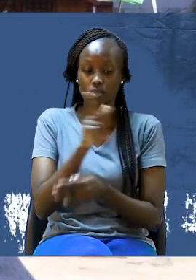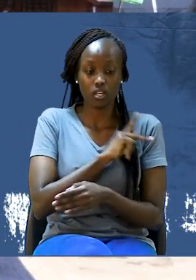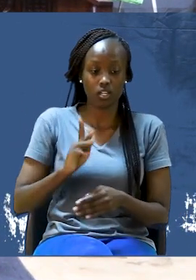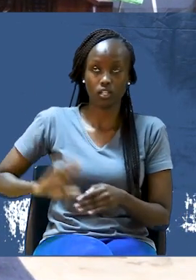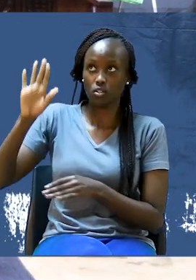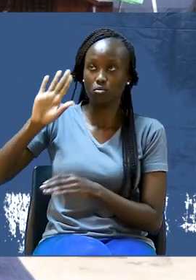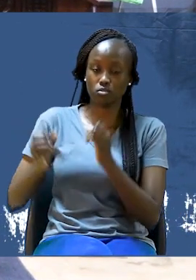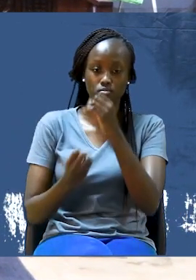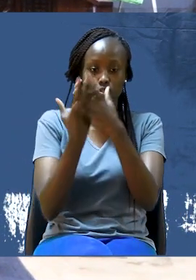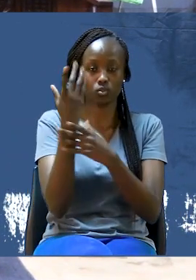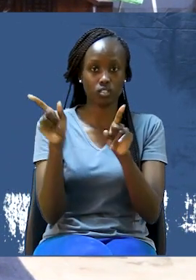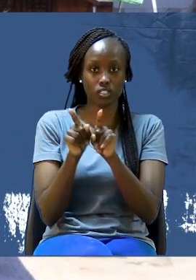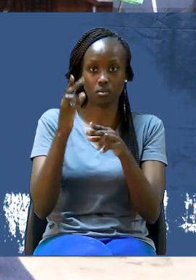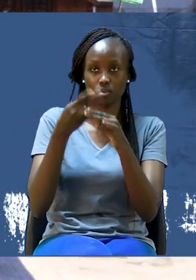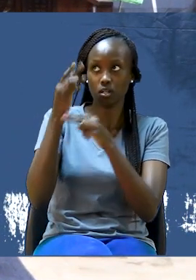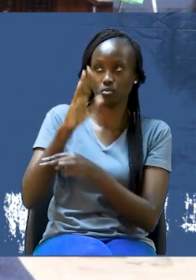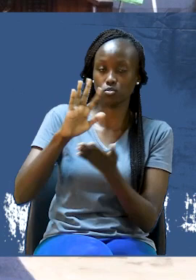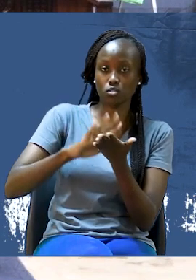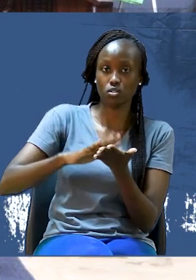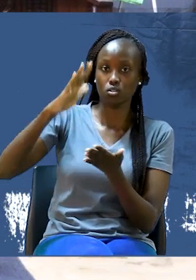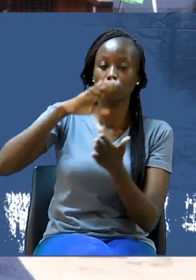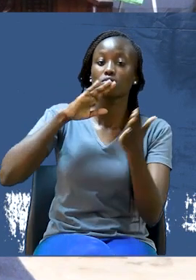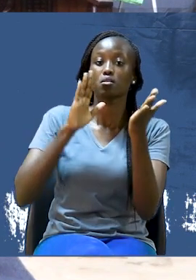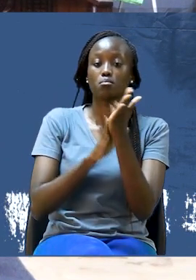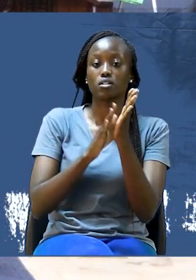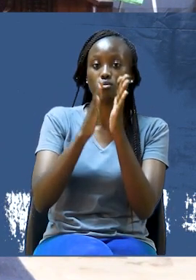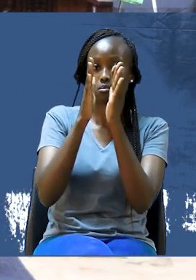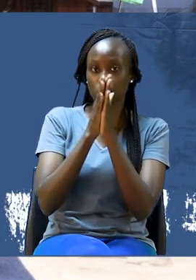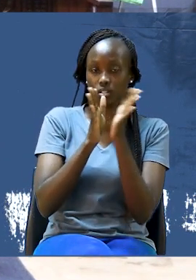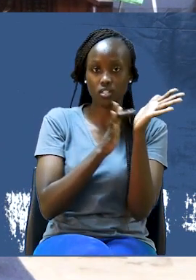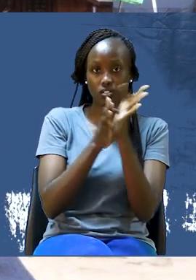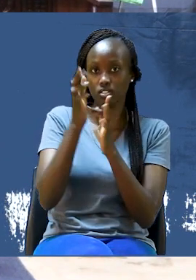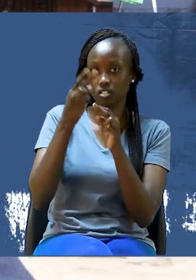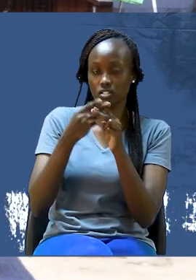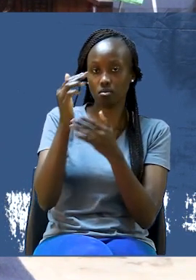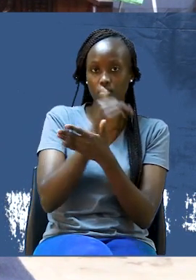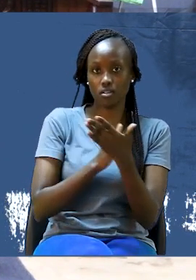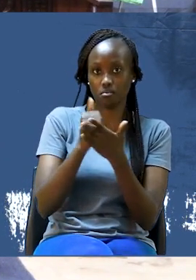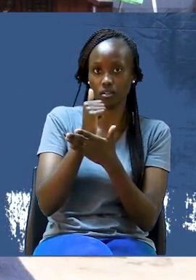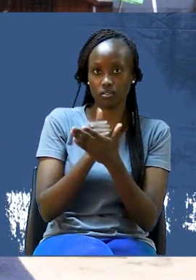glorified and praised. We ask this, believing and trusting in Jesus' name.